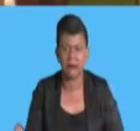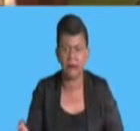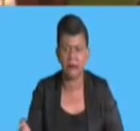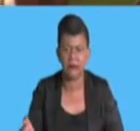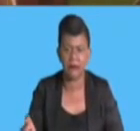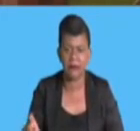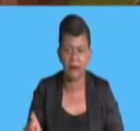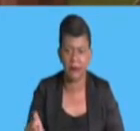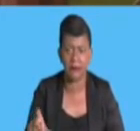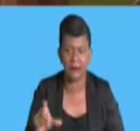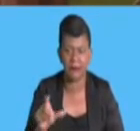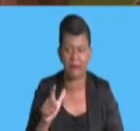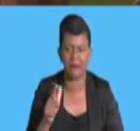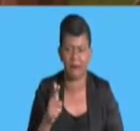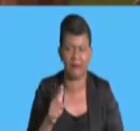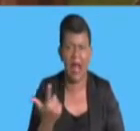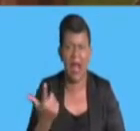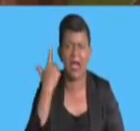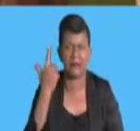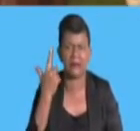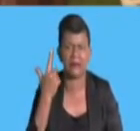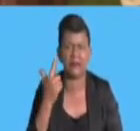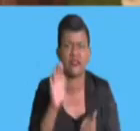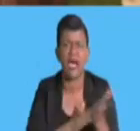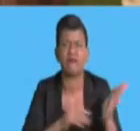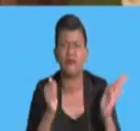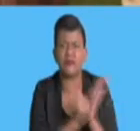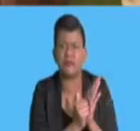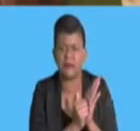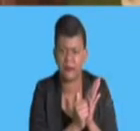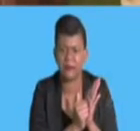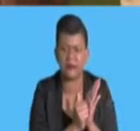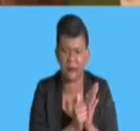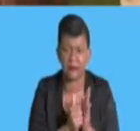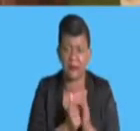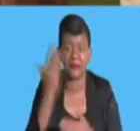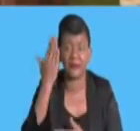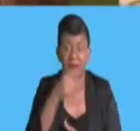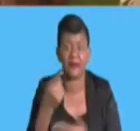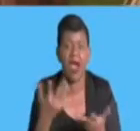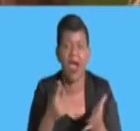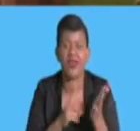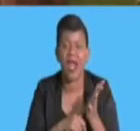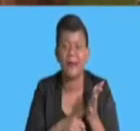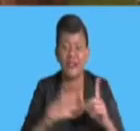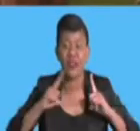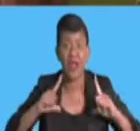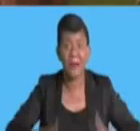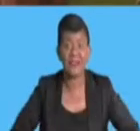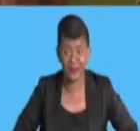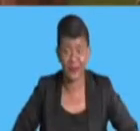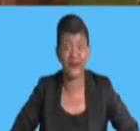electives. 8, possibility of a forced move or school closures, like what happened at Lovella Bay Secondary. The honorable calling of teaching has